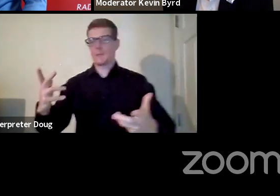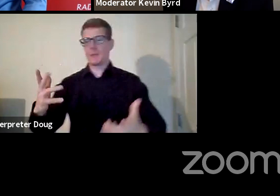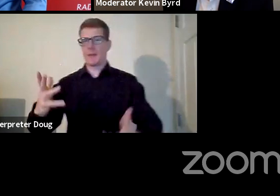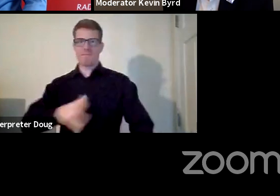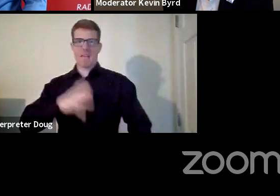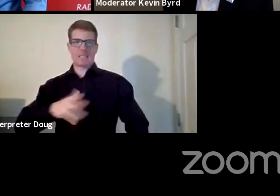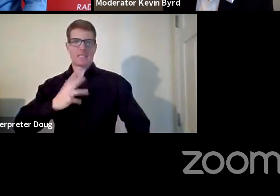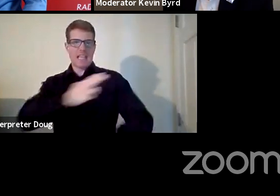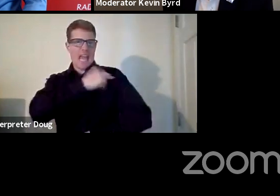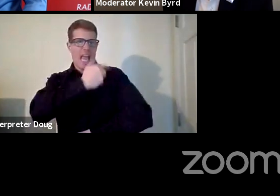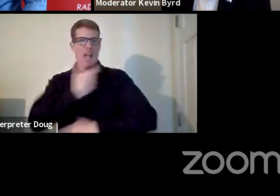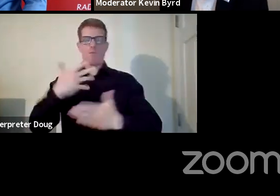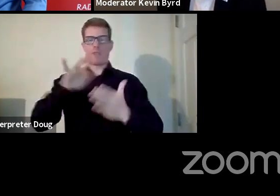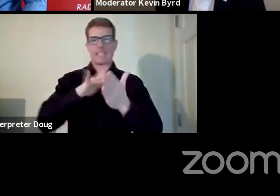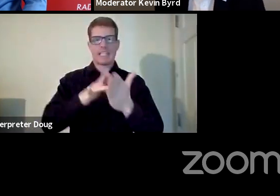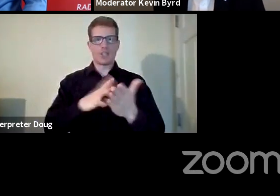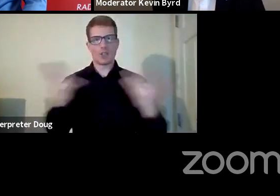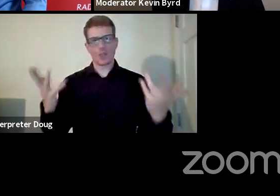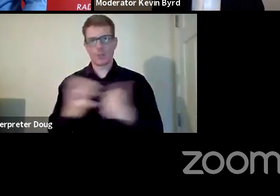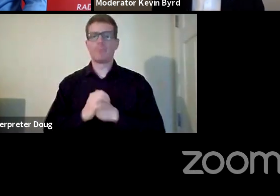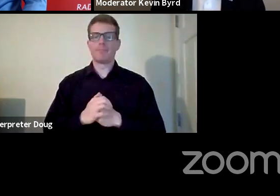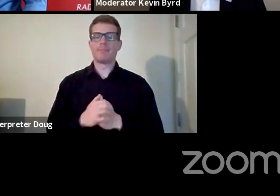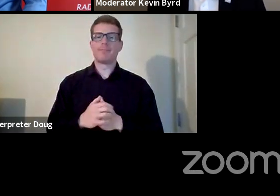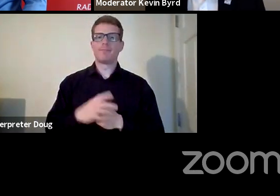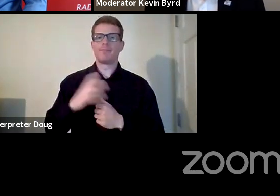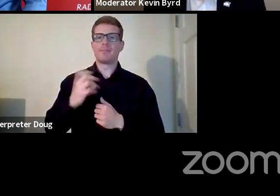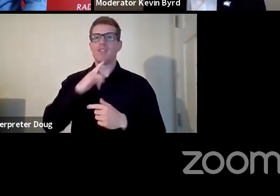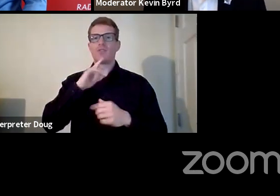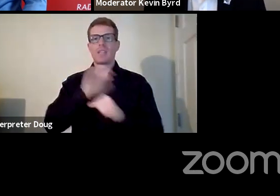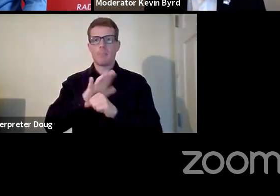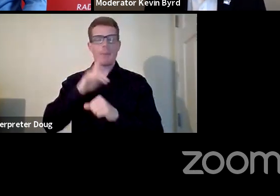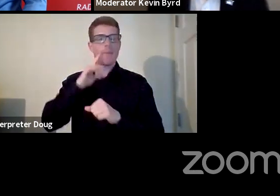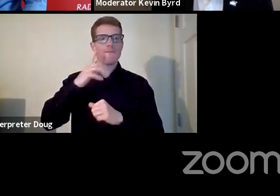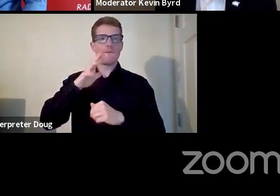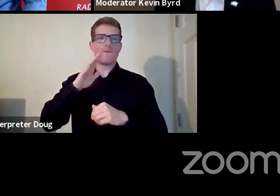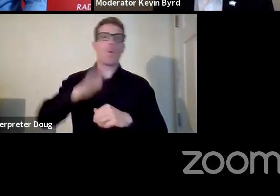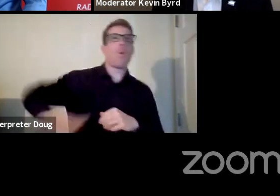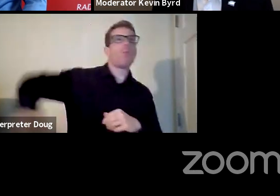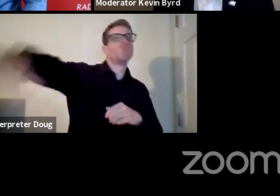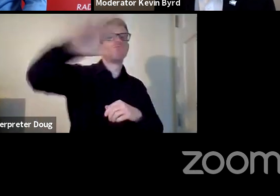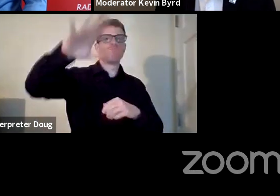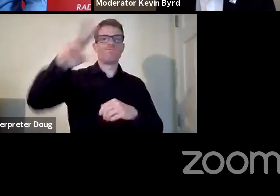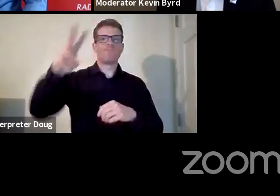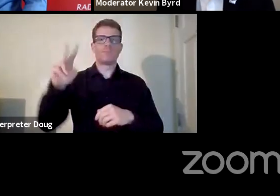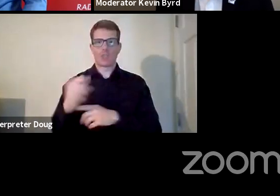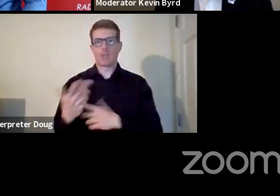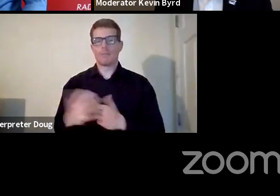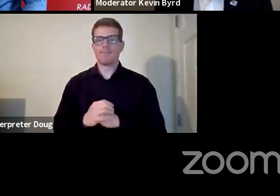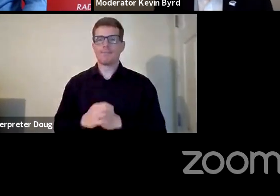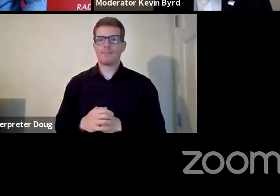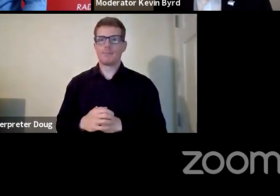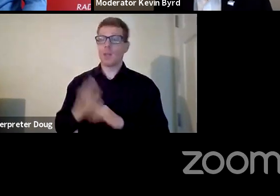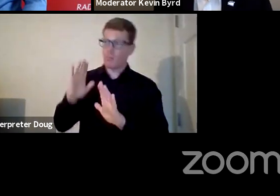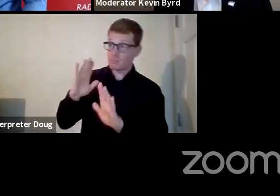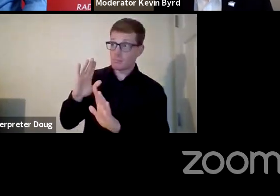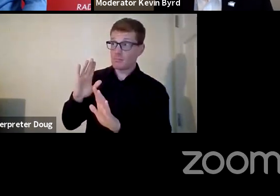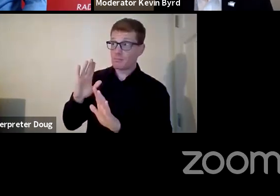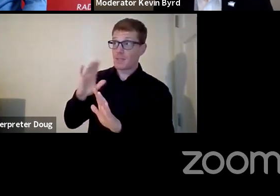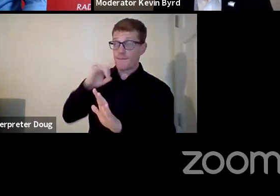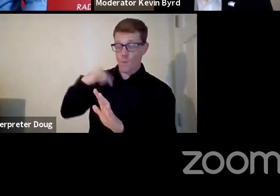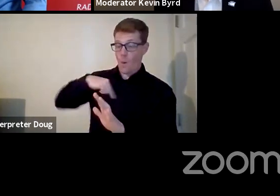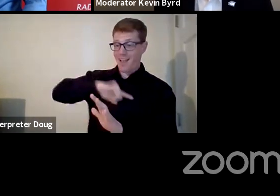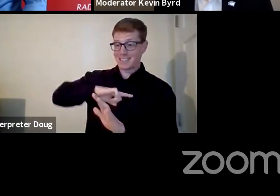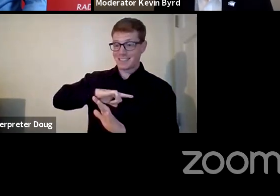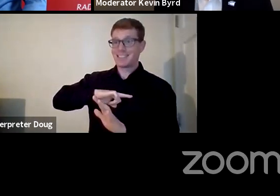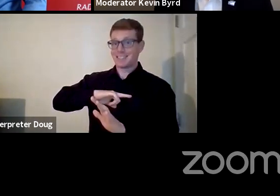ed. And of course, we're a commuter campus. We don't have the dormitories. So our students are